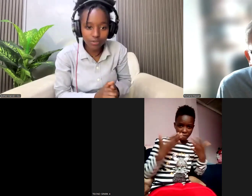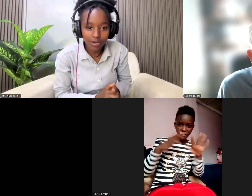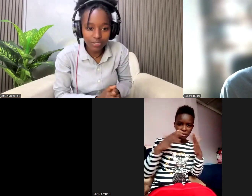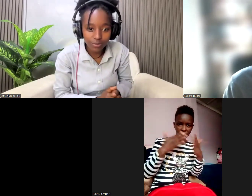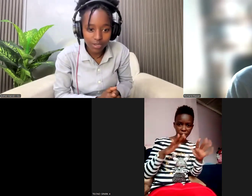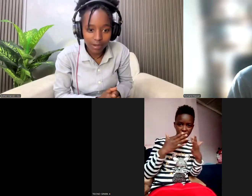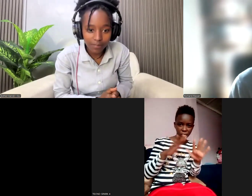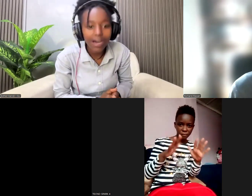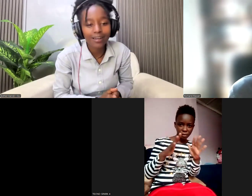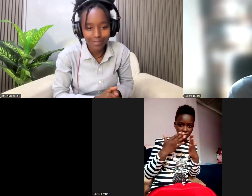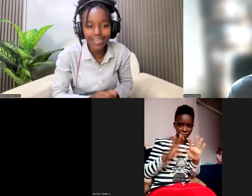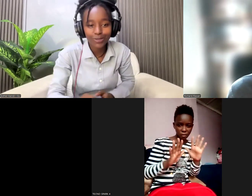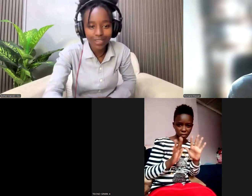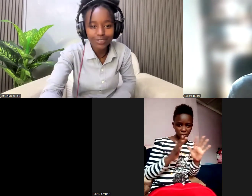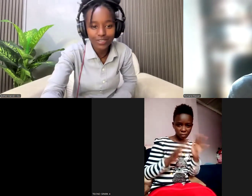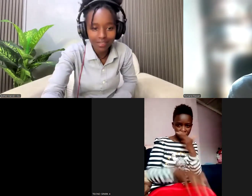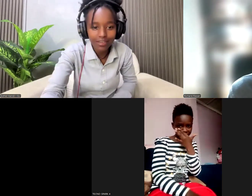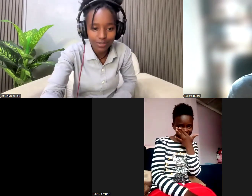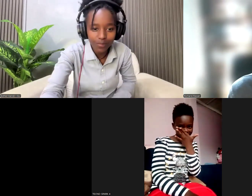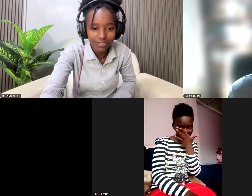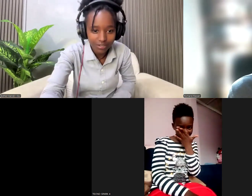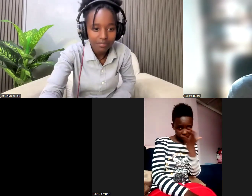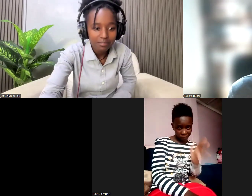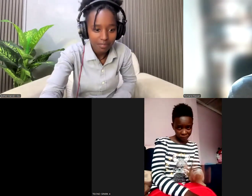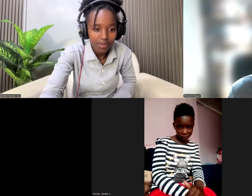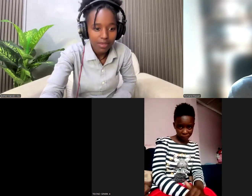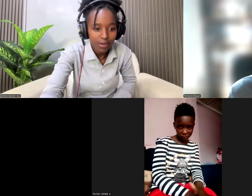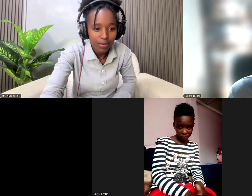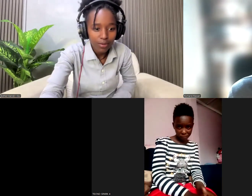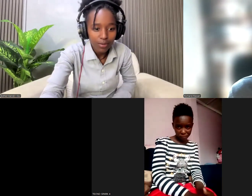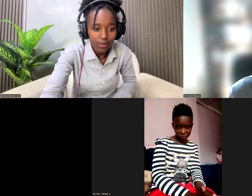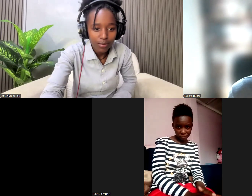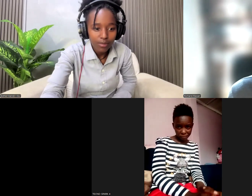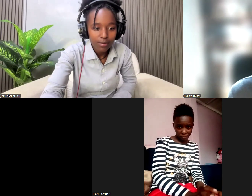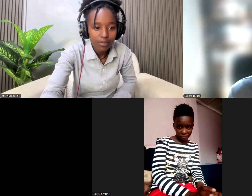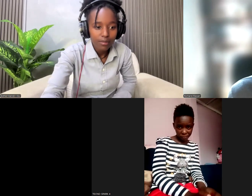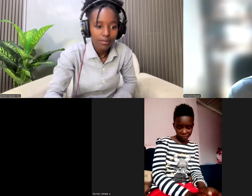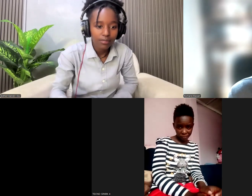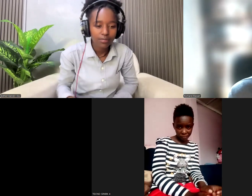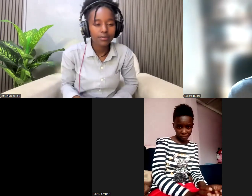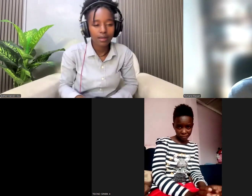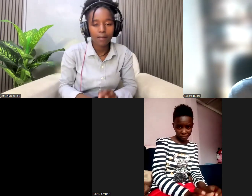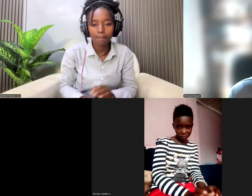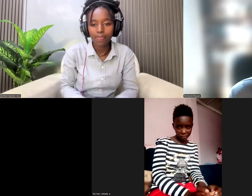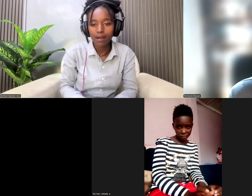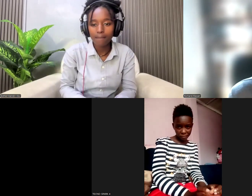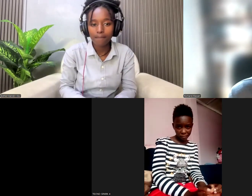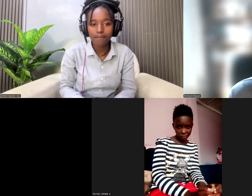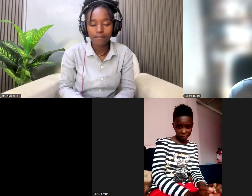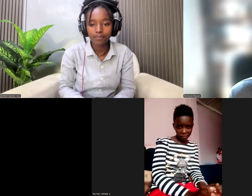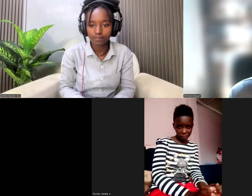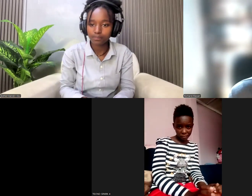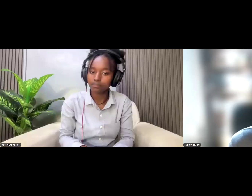Thank you so much. Welcome. Thank you. That's all I had to say. Thank you so much. Okay, thank you. I had someone else's hand up.